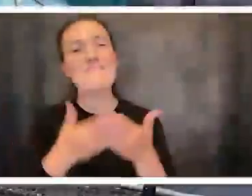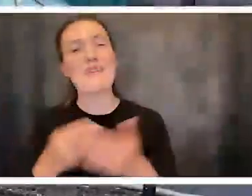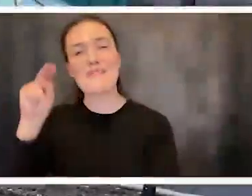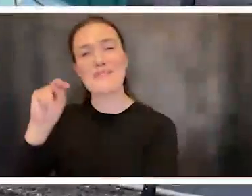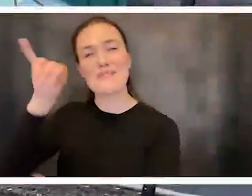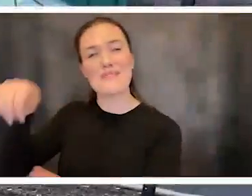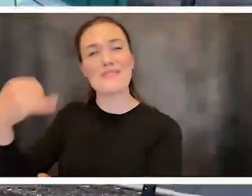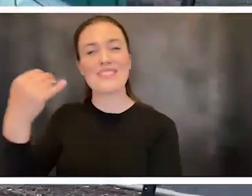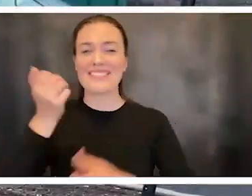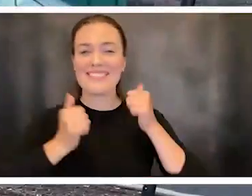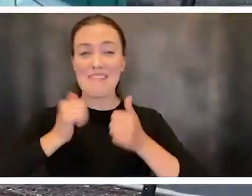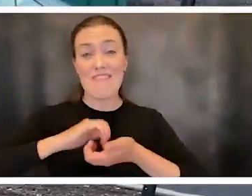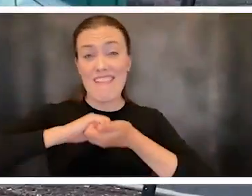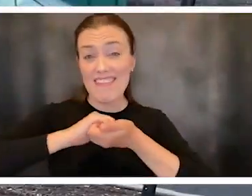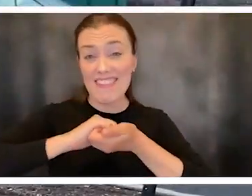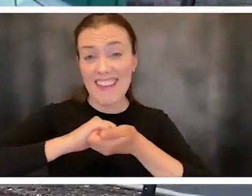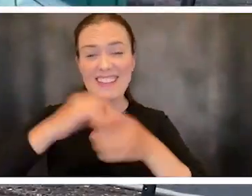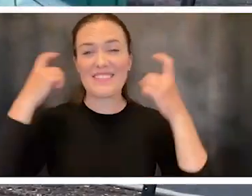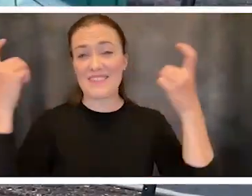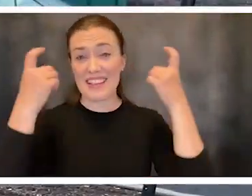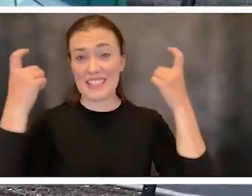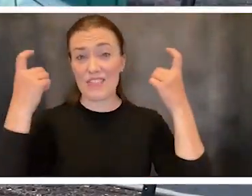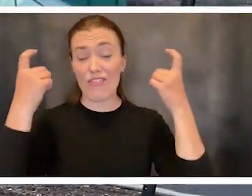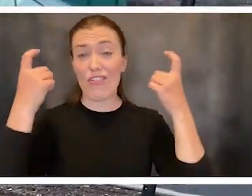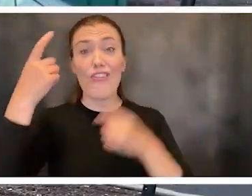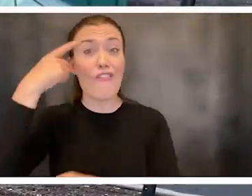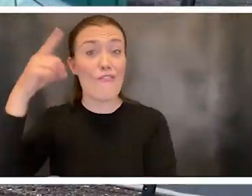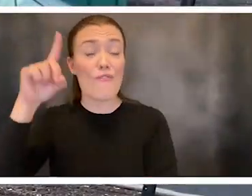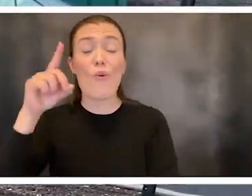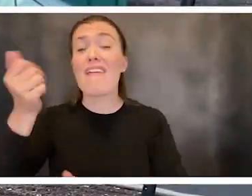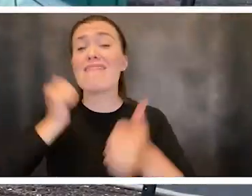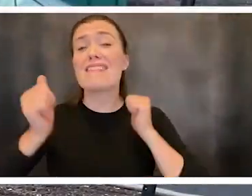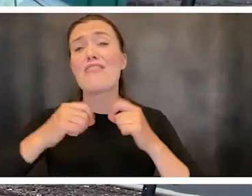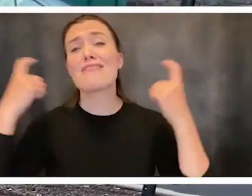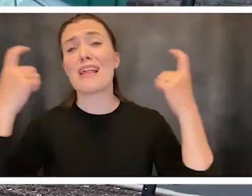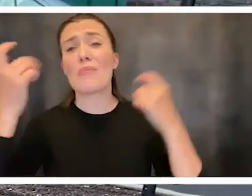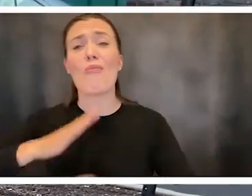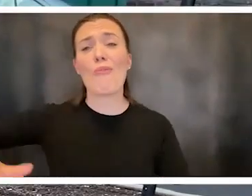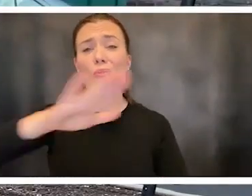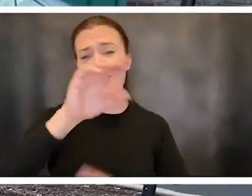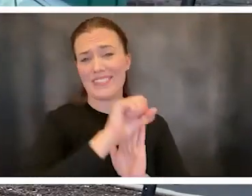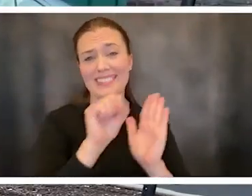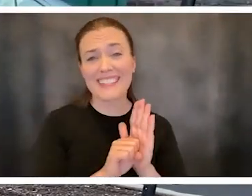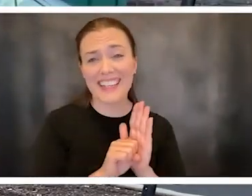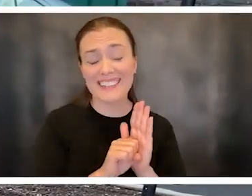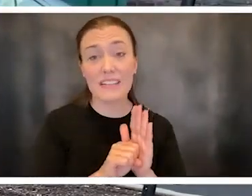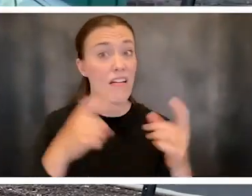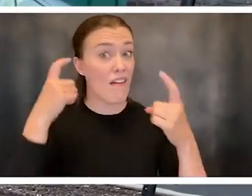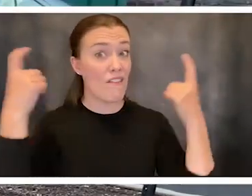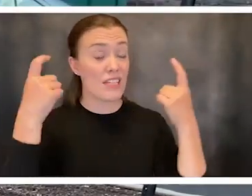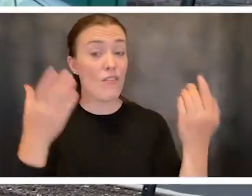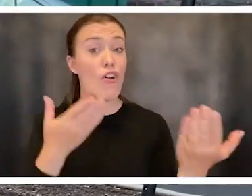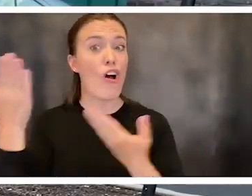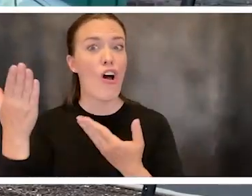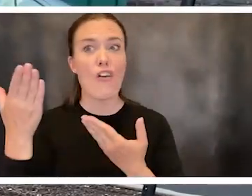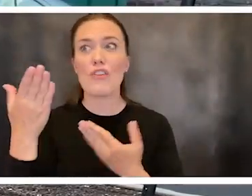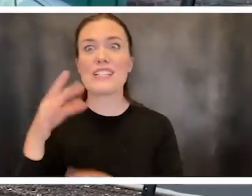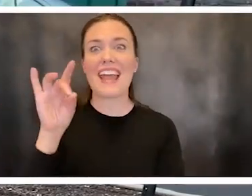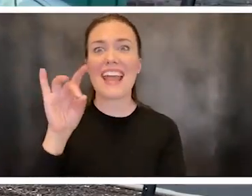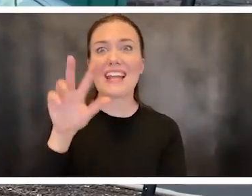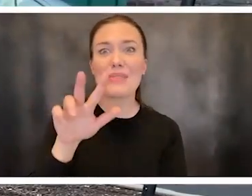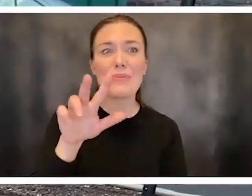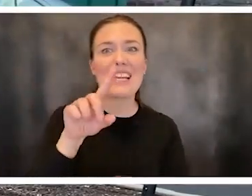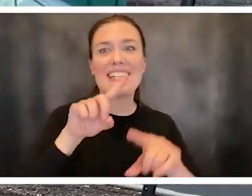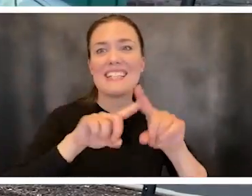This event is part of the New Jersey Theater Alliance 2021 Stages Festival, a statewide celebration of theater. The Stages Festival offers more than